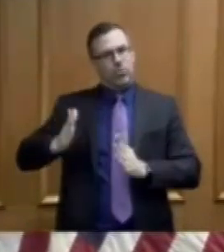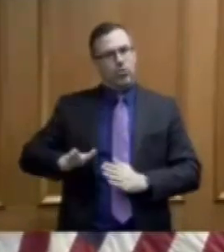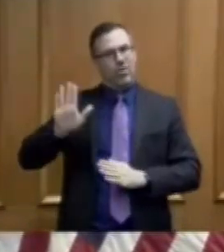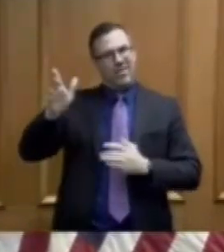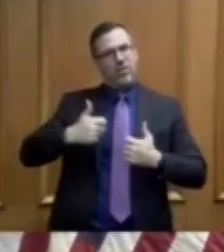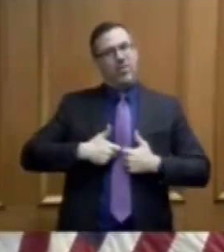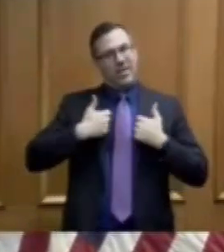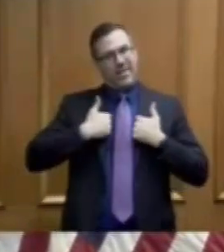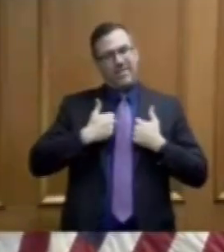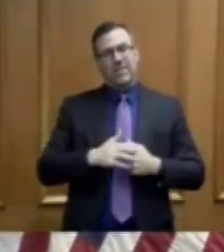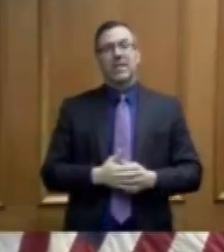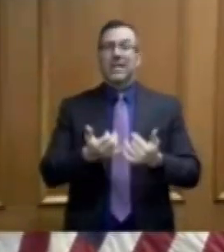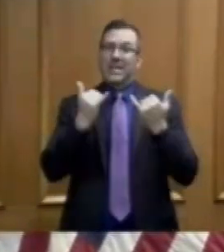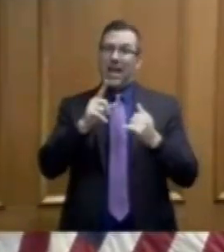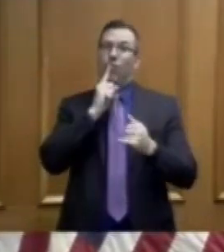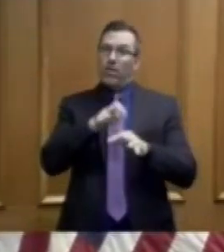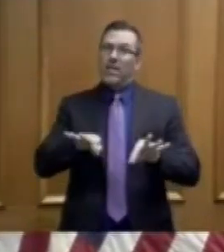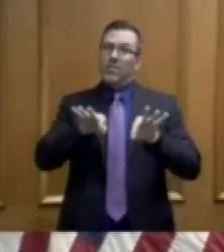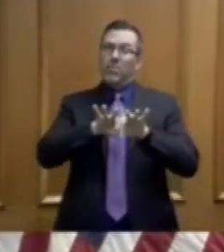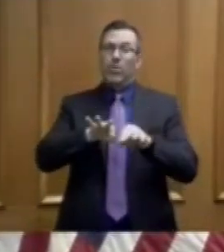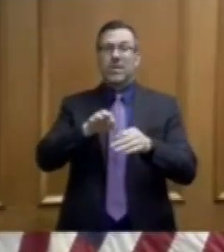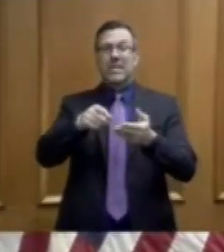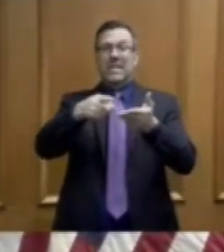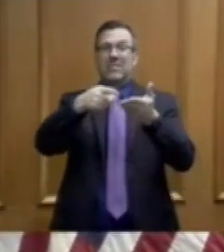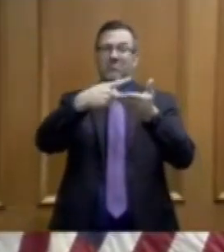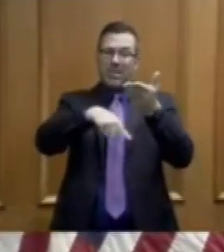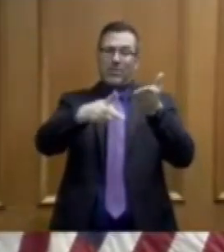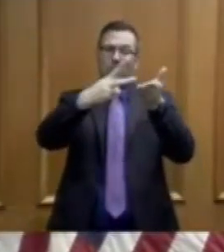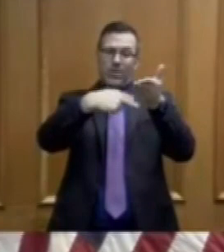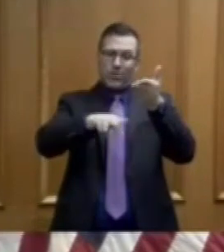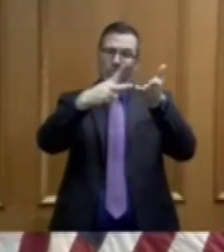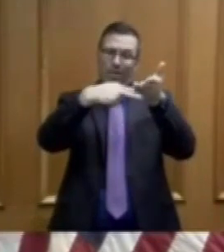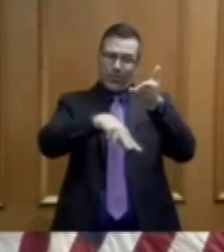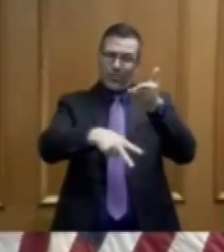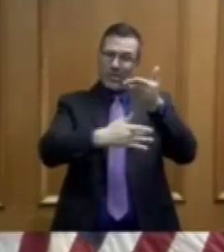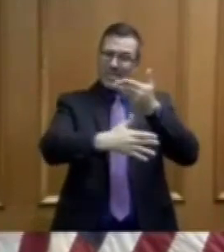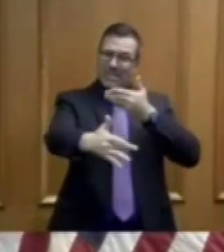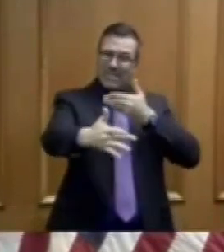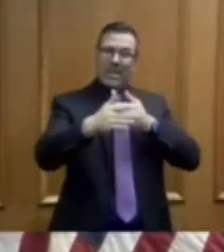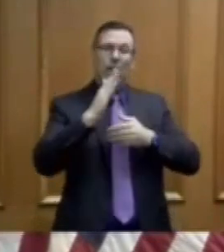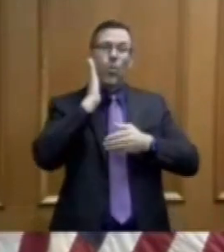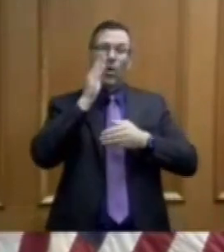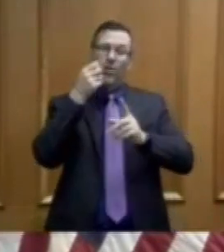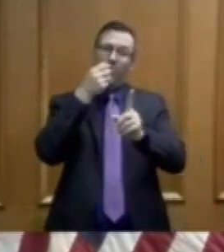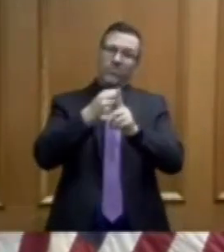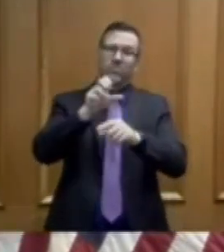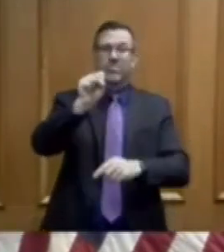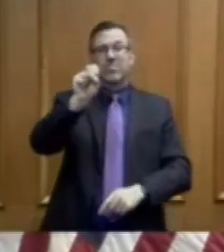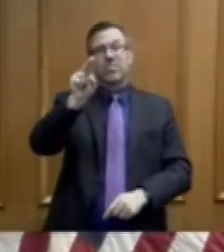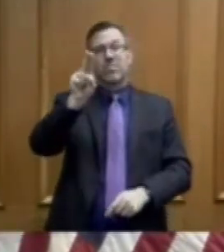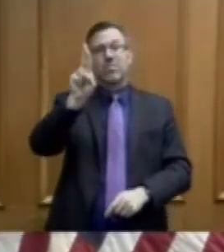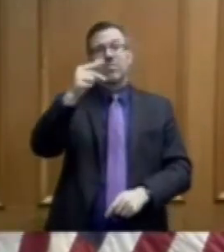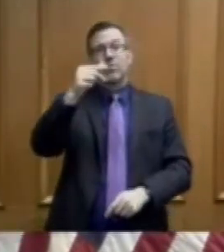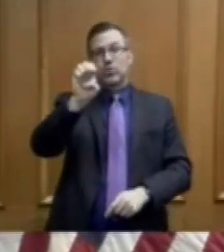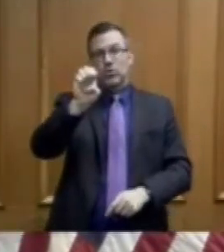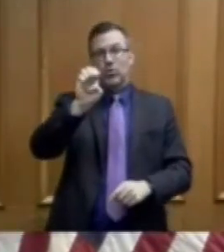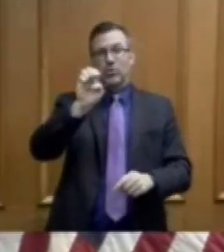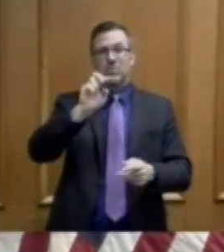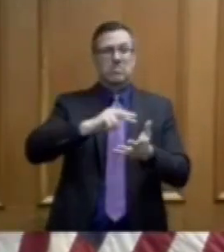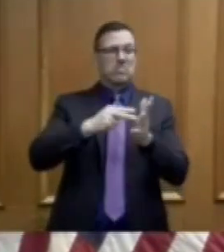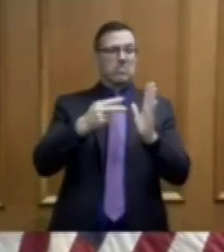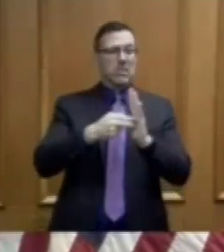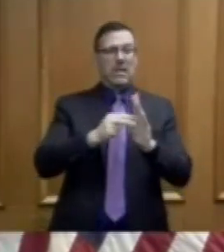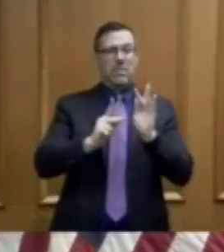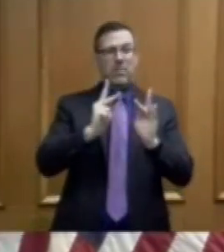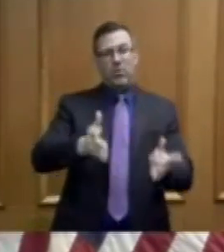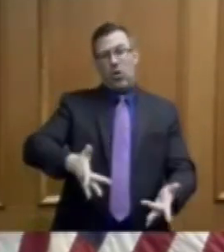especially important as we face a surge over the next several weeks, and we implore and encourage Tennesseans to be a part of